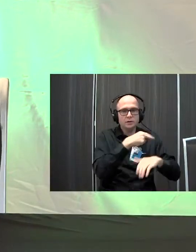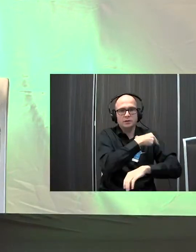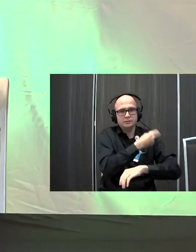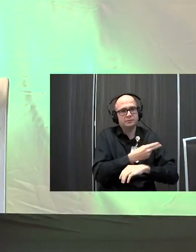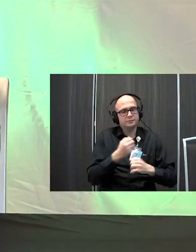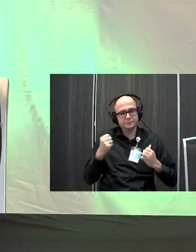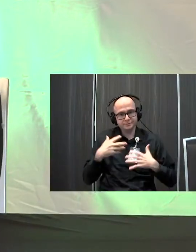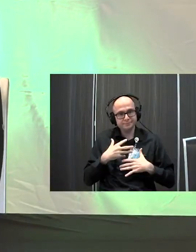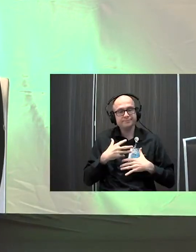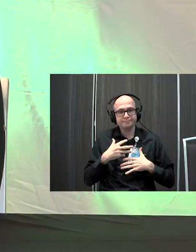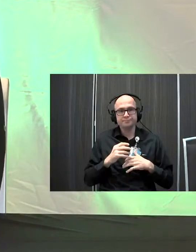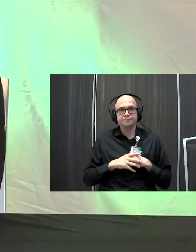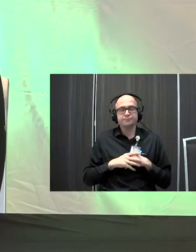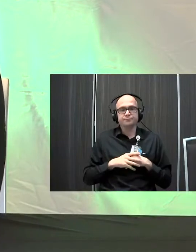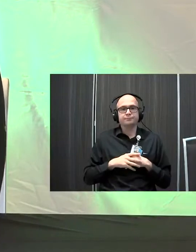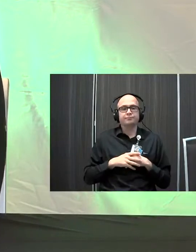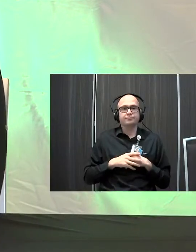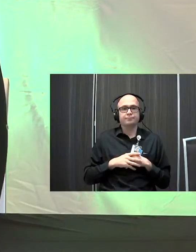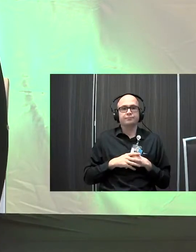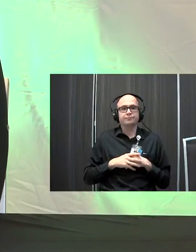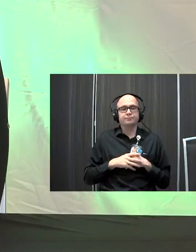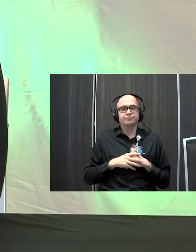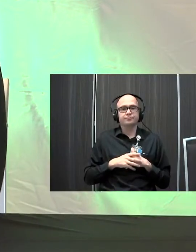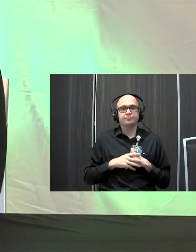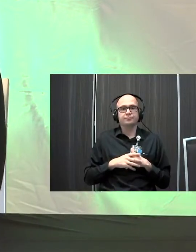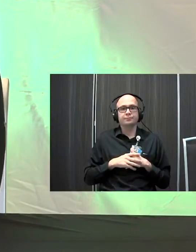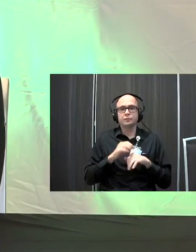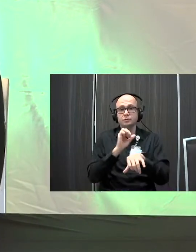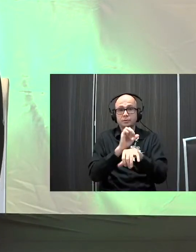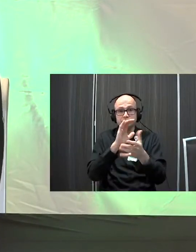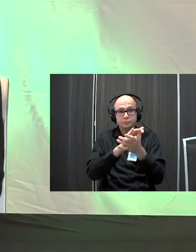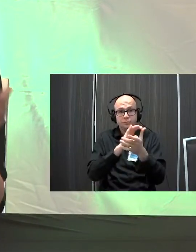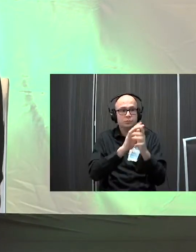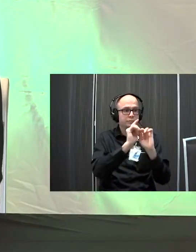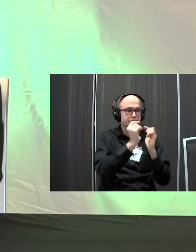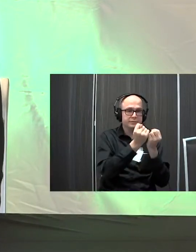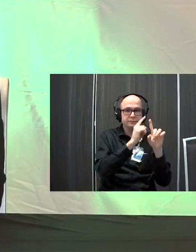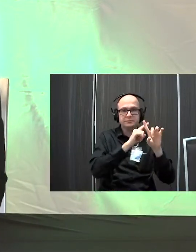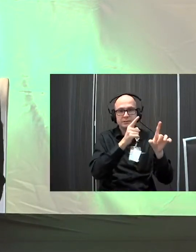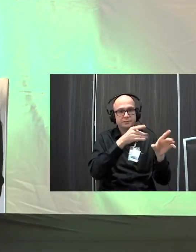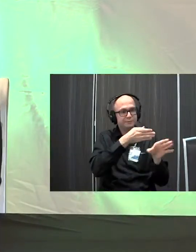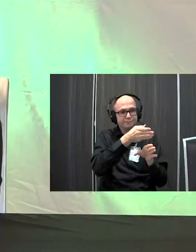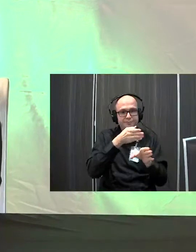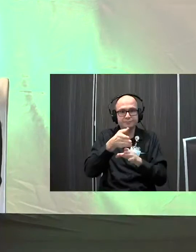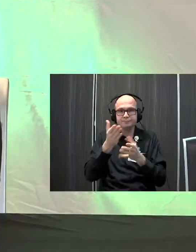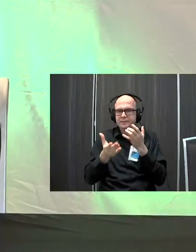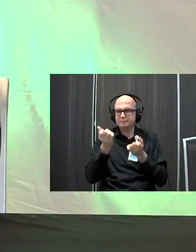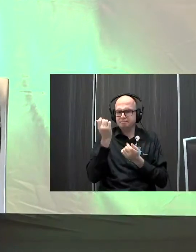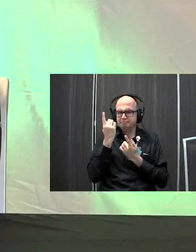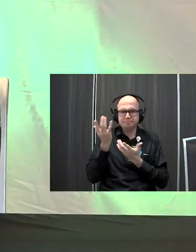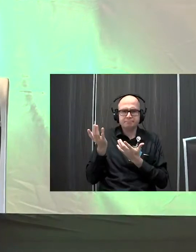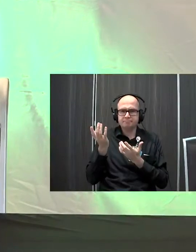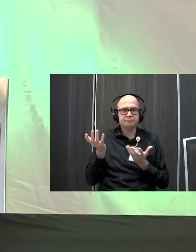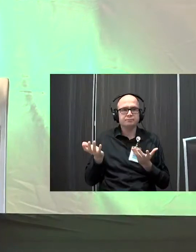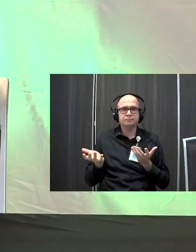really scary. And also, working with school teams or all these different professionals who maybe don't understand them as well, that can be